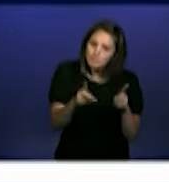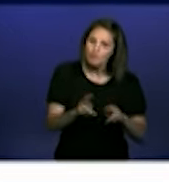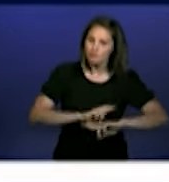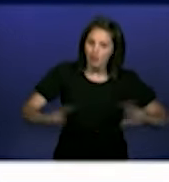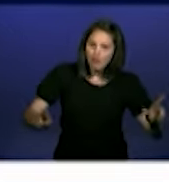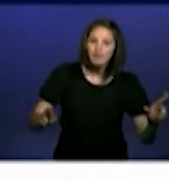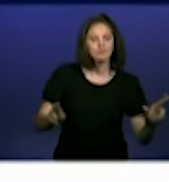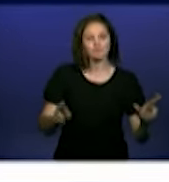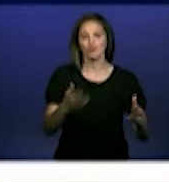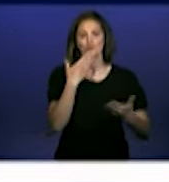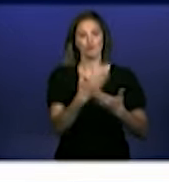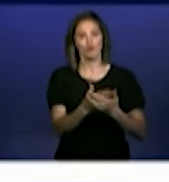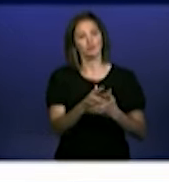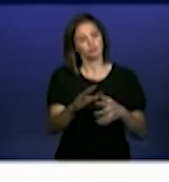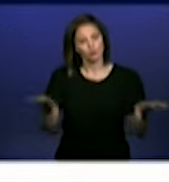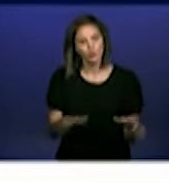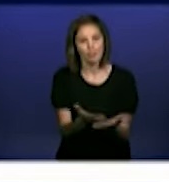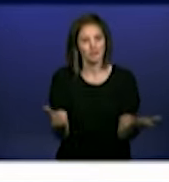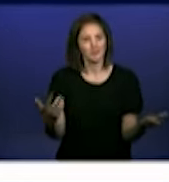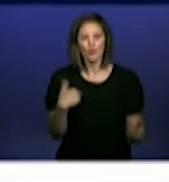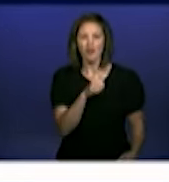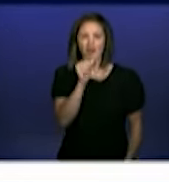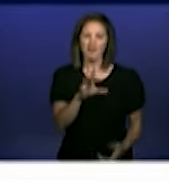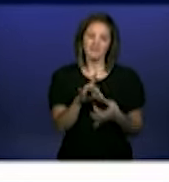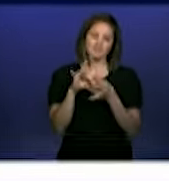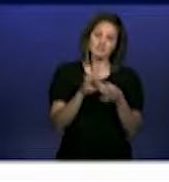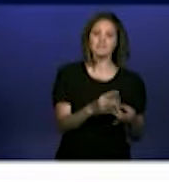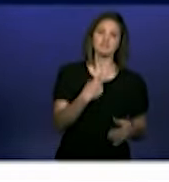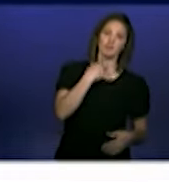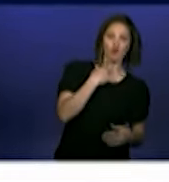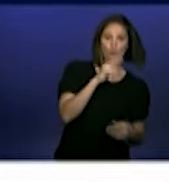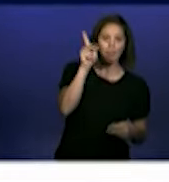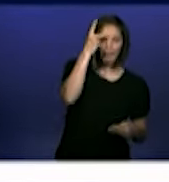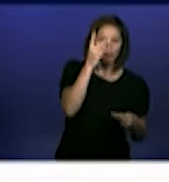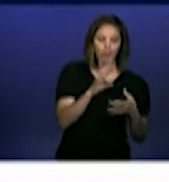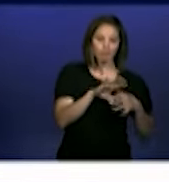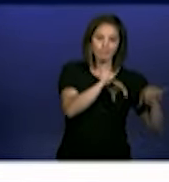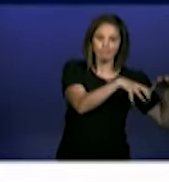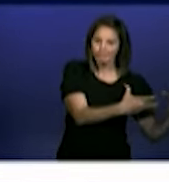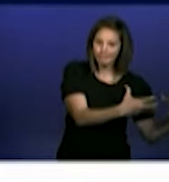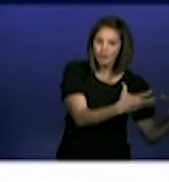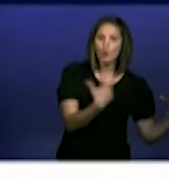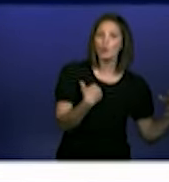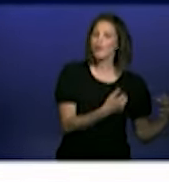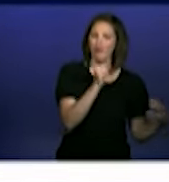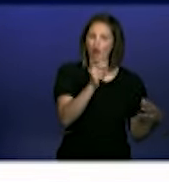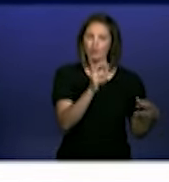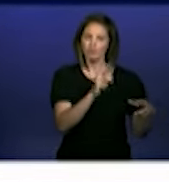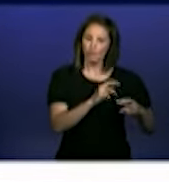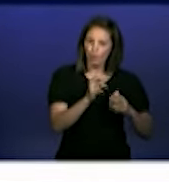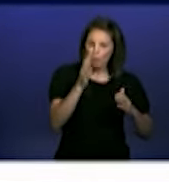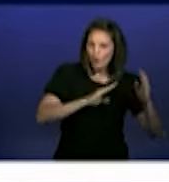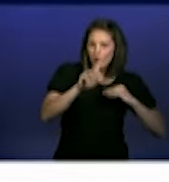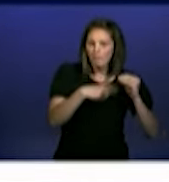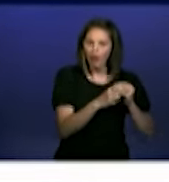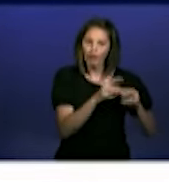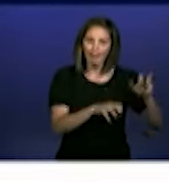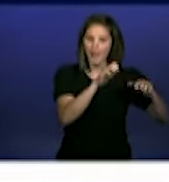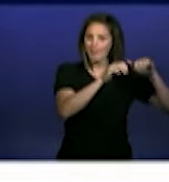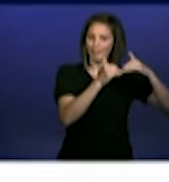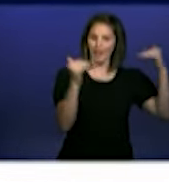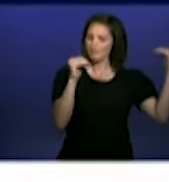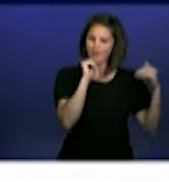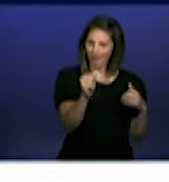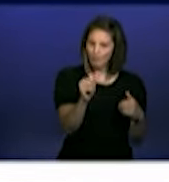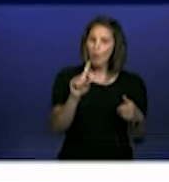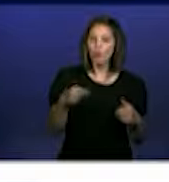political strings attached. We're not trying to get up the next stage of the political ladder. And I think that that's what this election's about. Also, President Trump is the person that